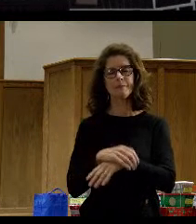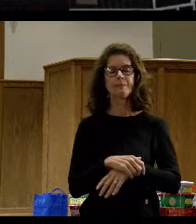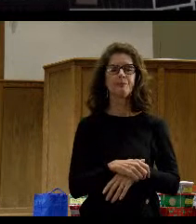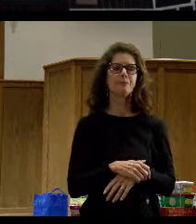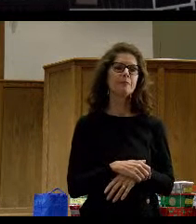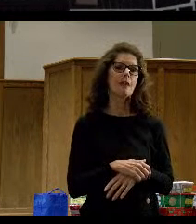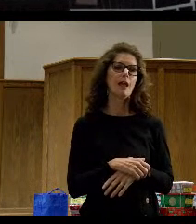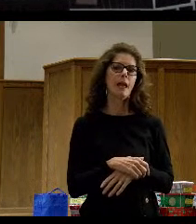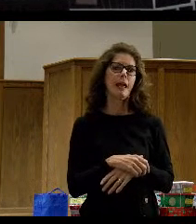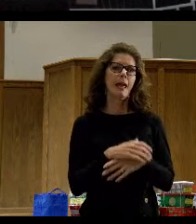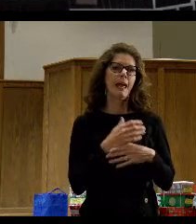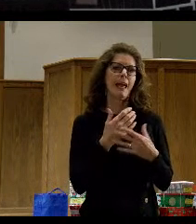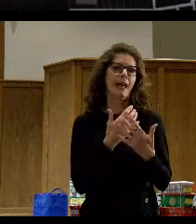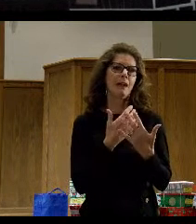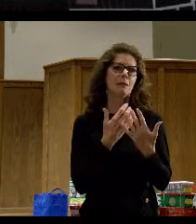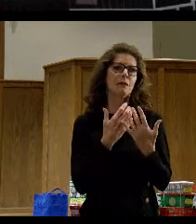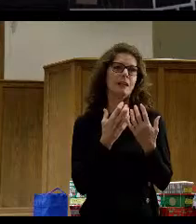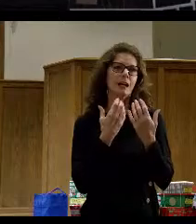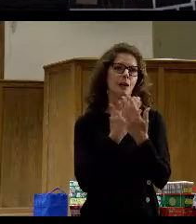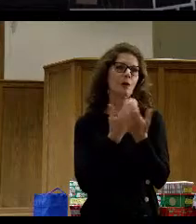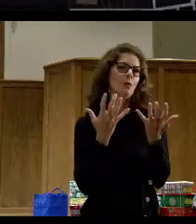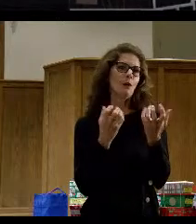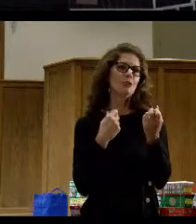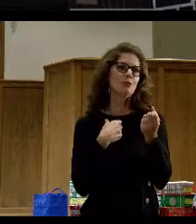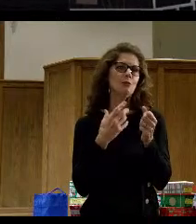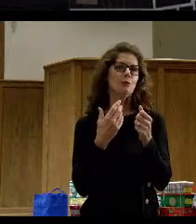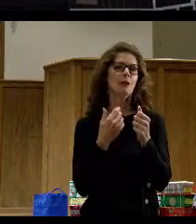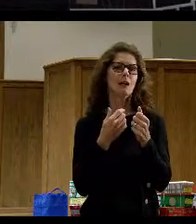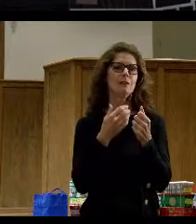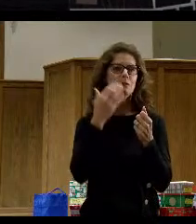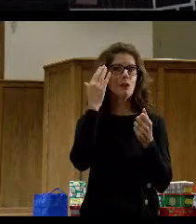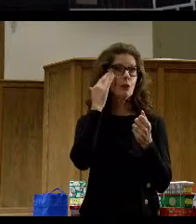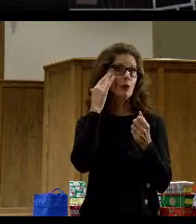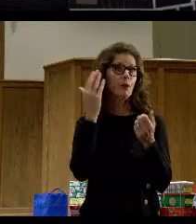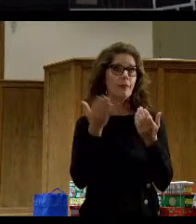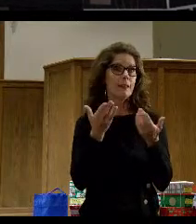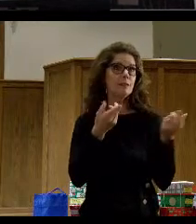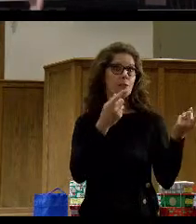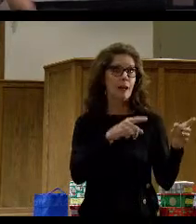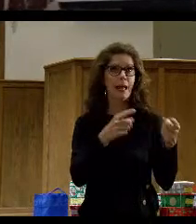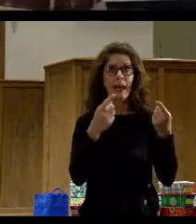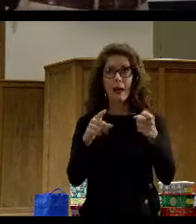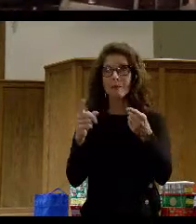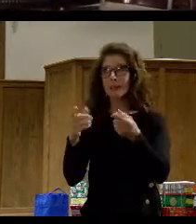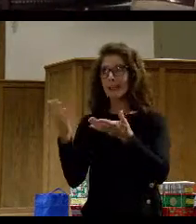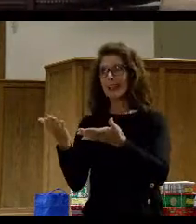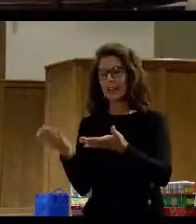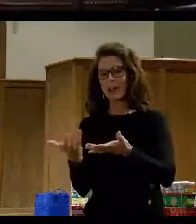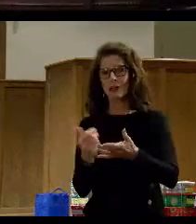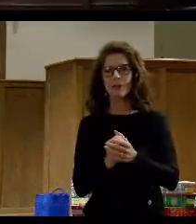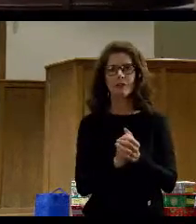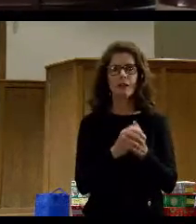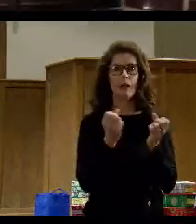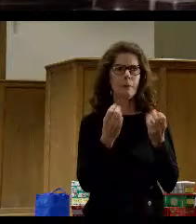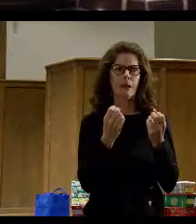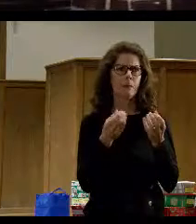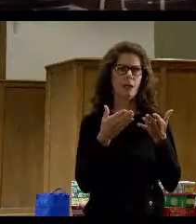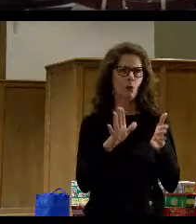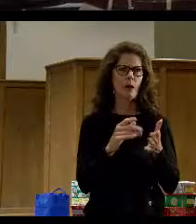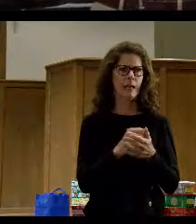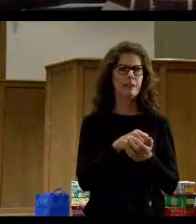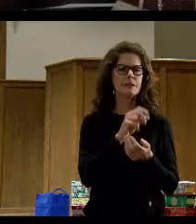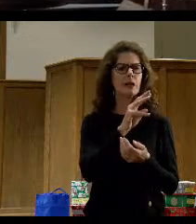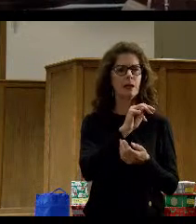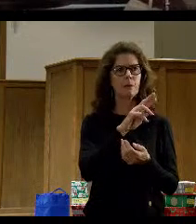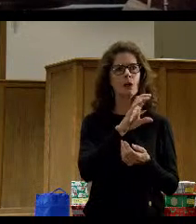at Memorial Road at any given time. You can do that in a lot of ways, but one good way is through mrcc.org/bulletin. Again, you can get to that through